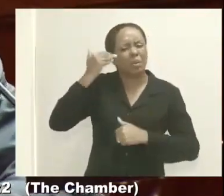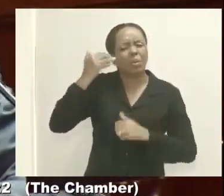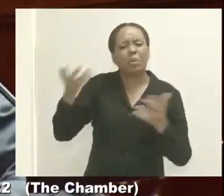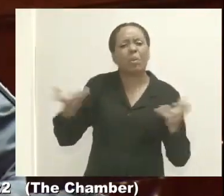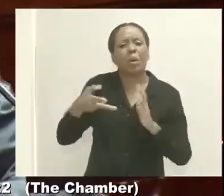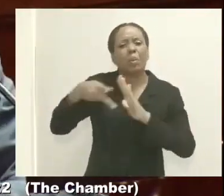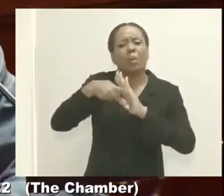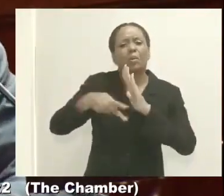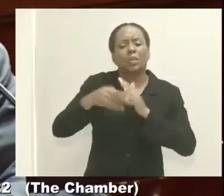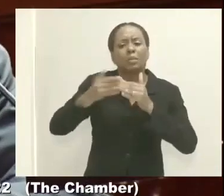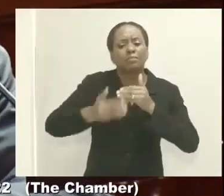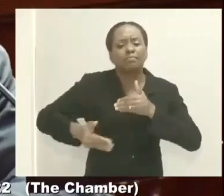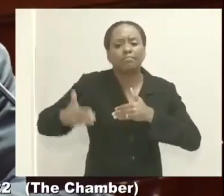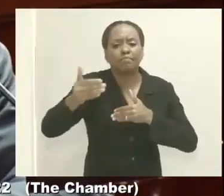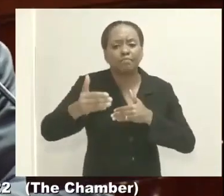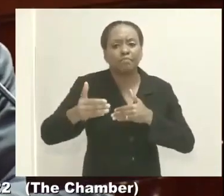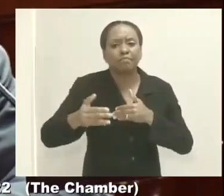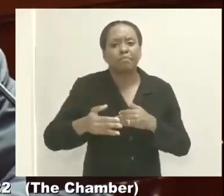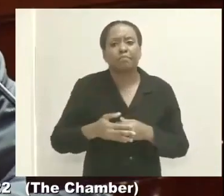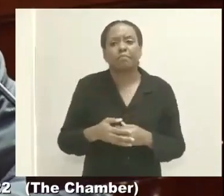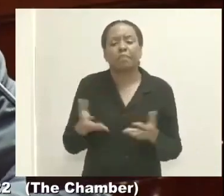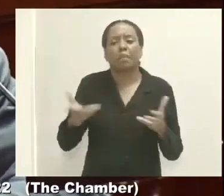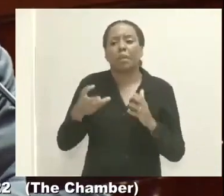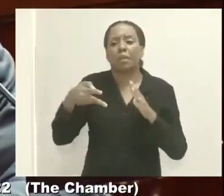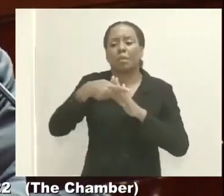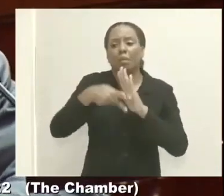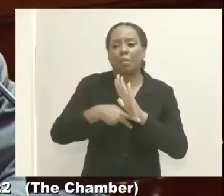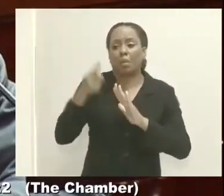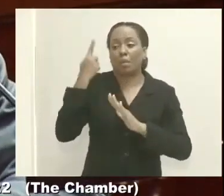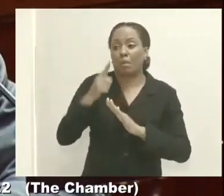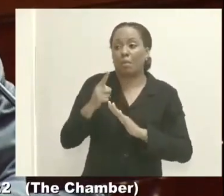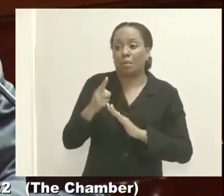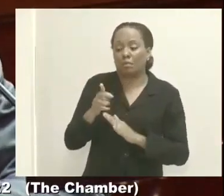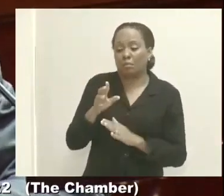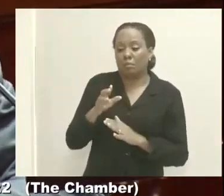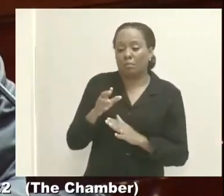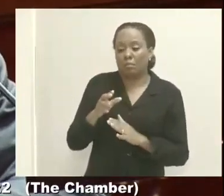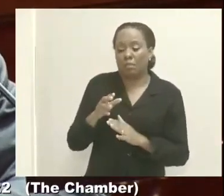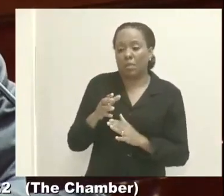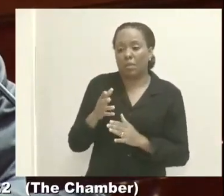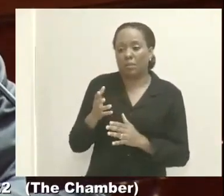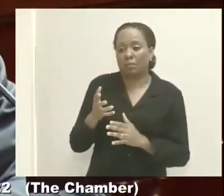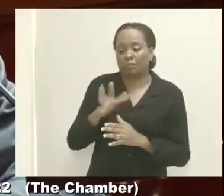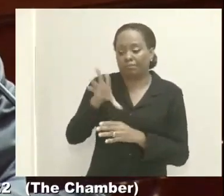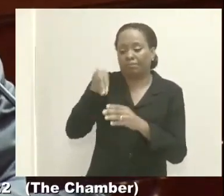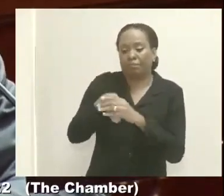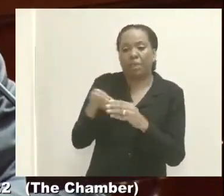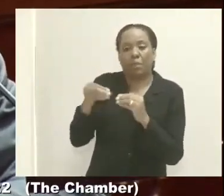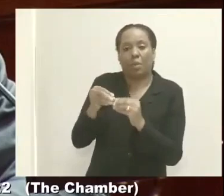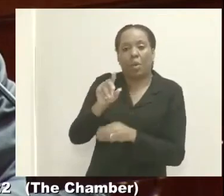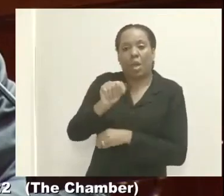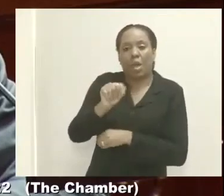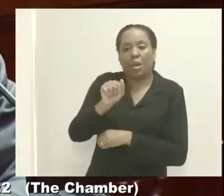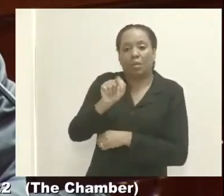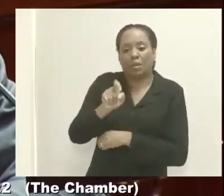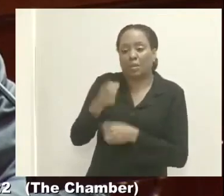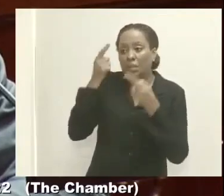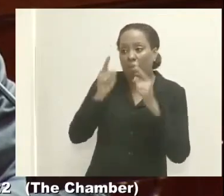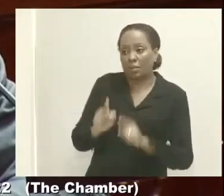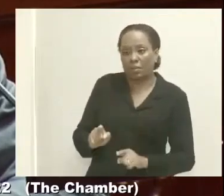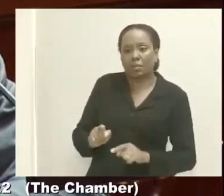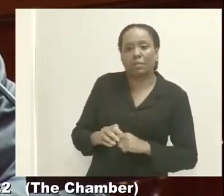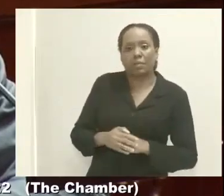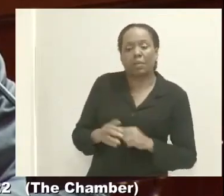in terms of acquiring more or entering into more double taxation agreements with